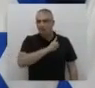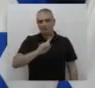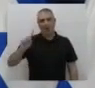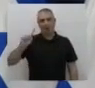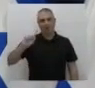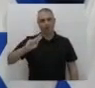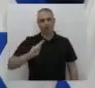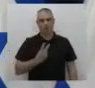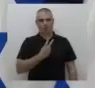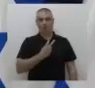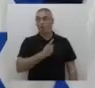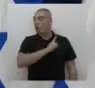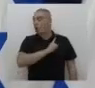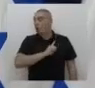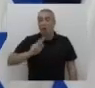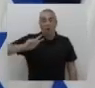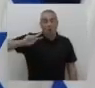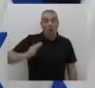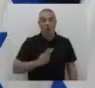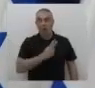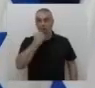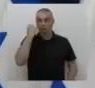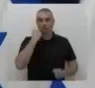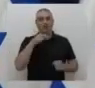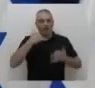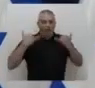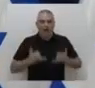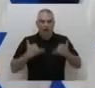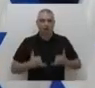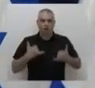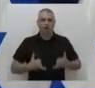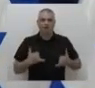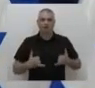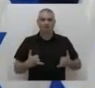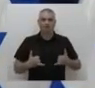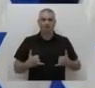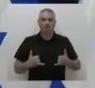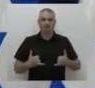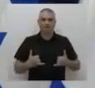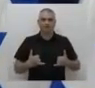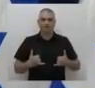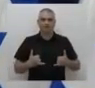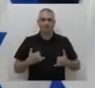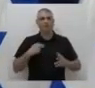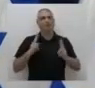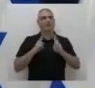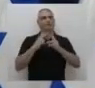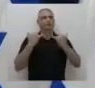said, never again. Never again is now.